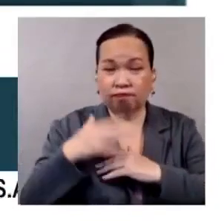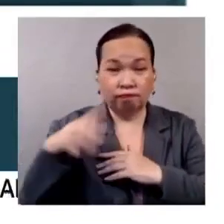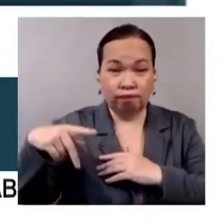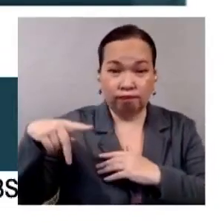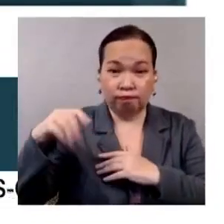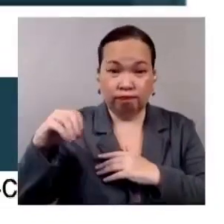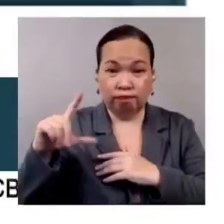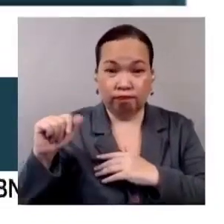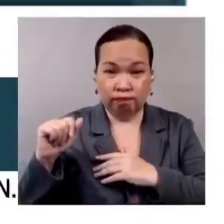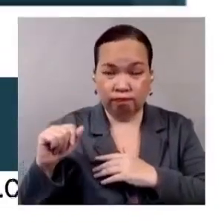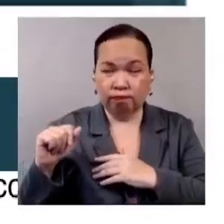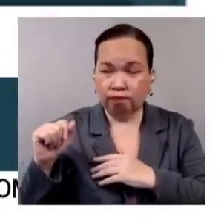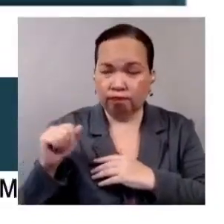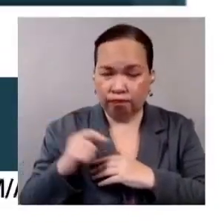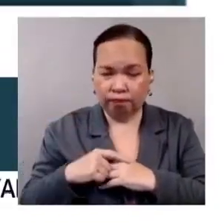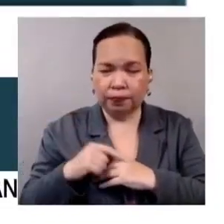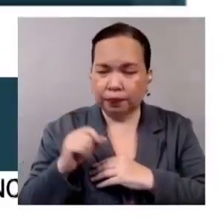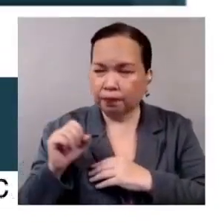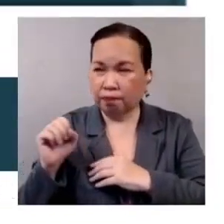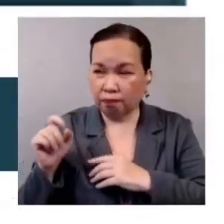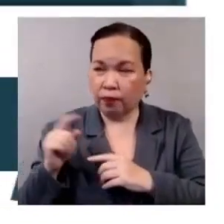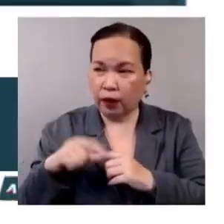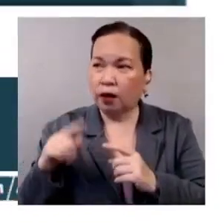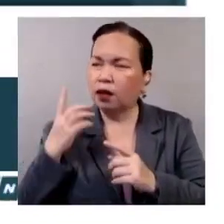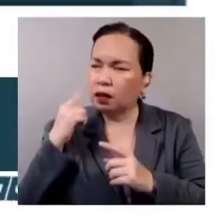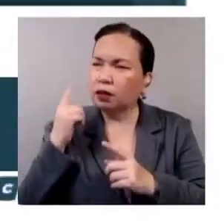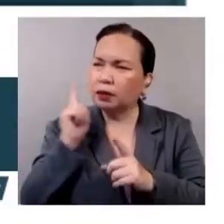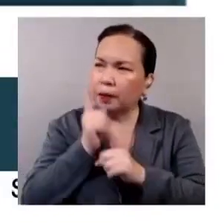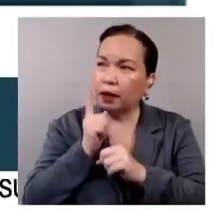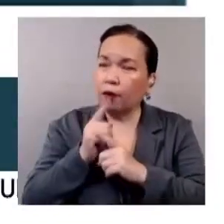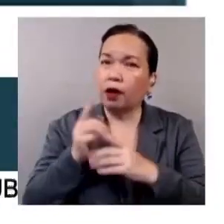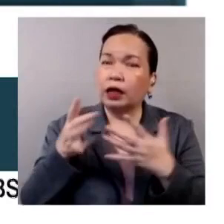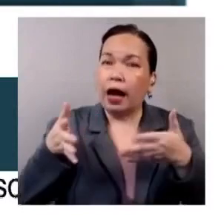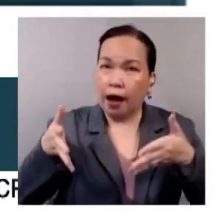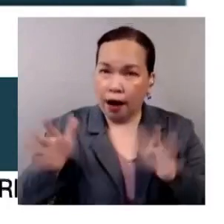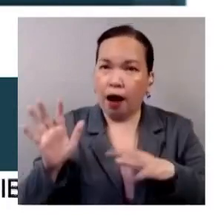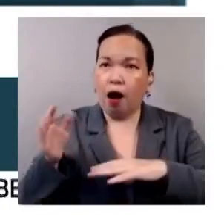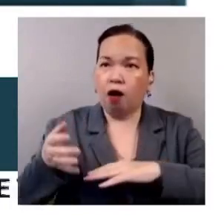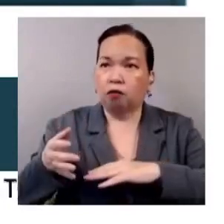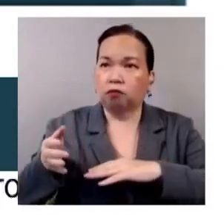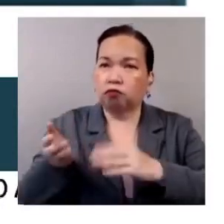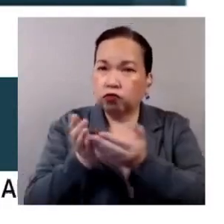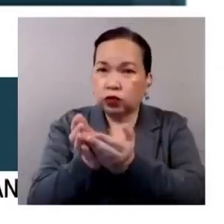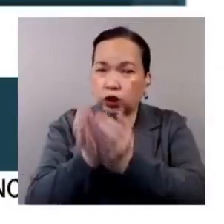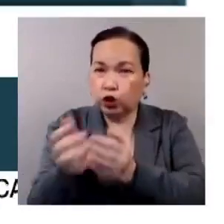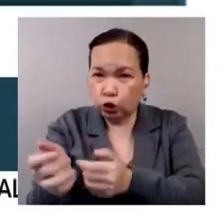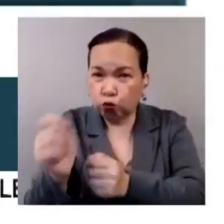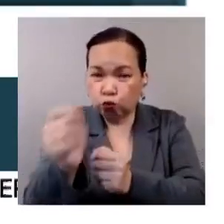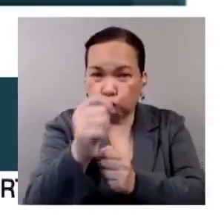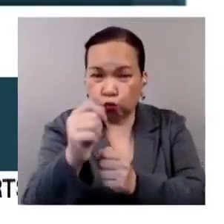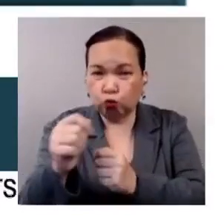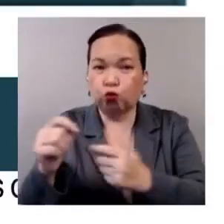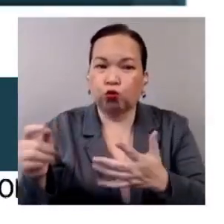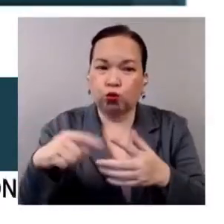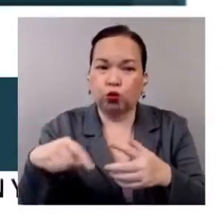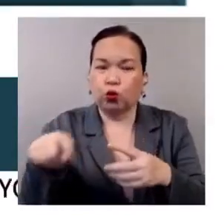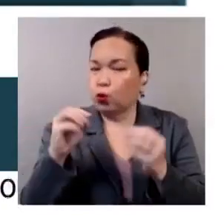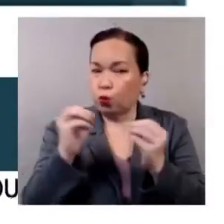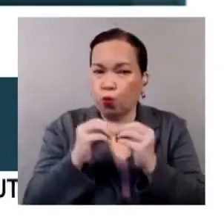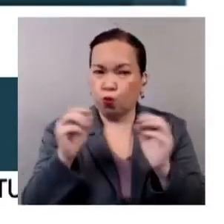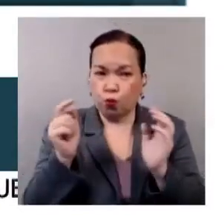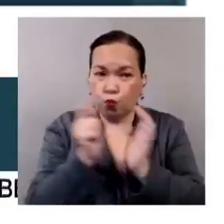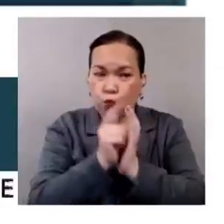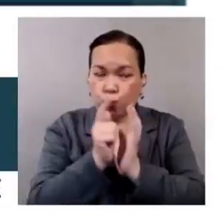the basis of course of that lifting ng ban is health of course, and another one is environment threats posed by the oil